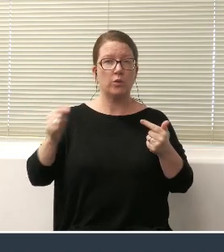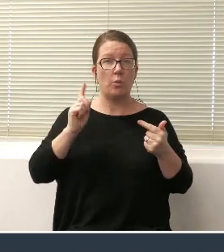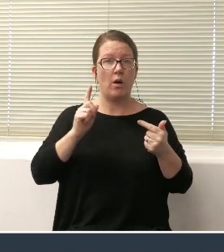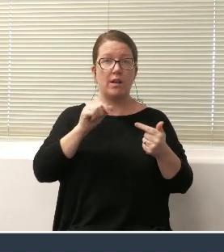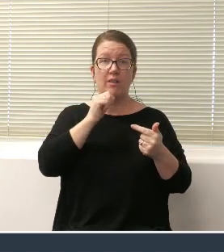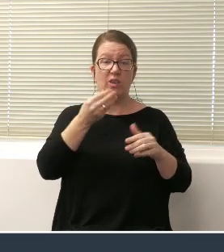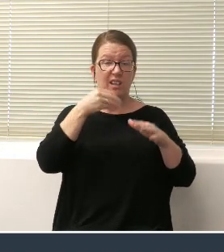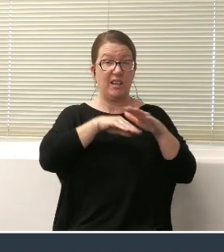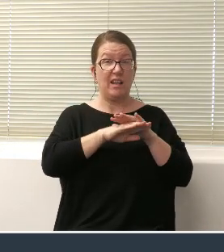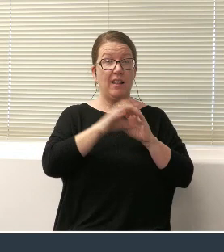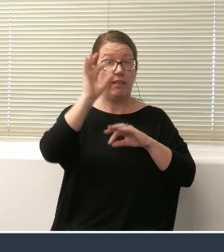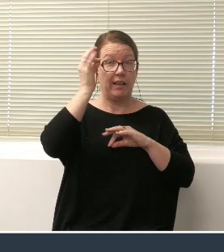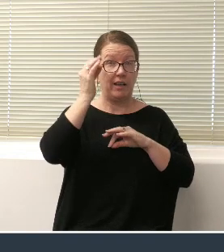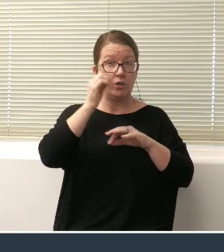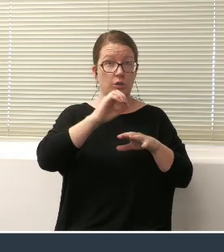Through the chair. So